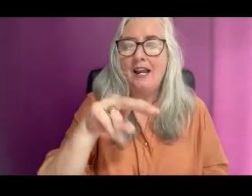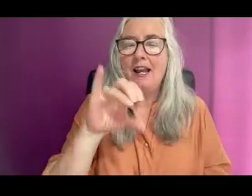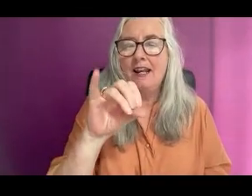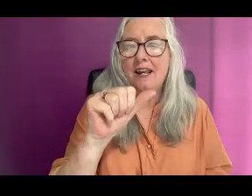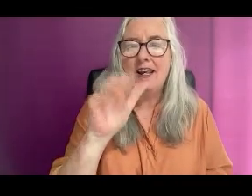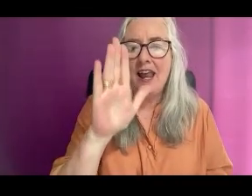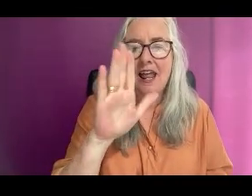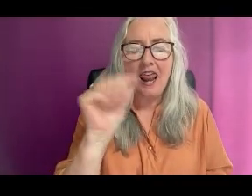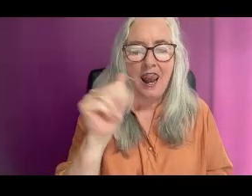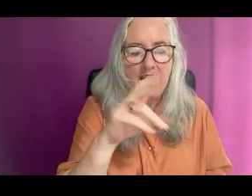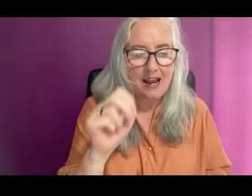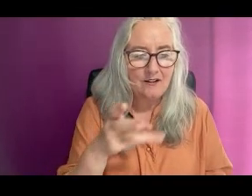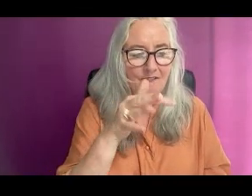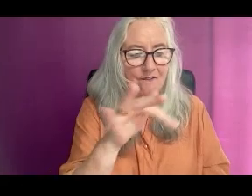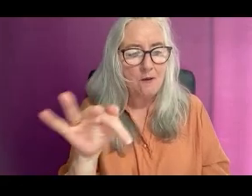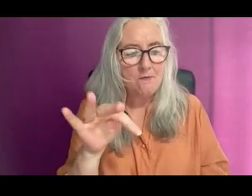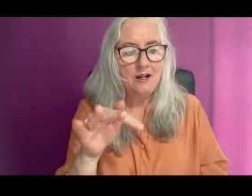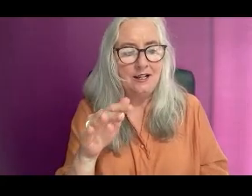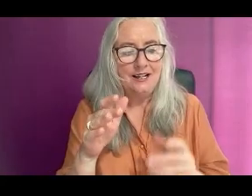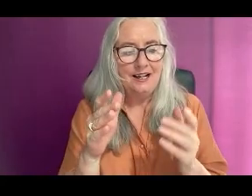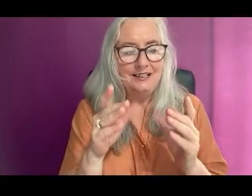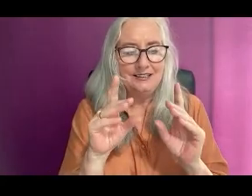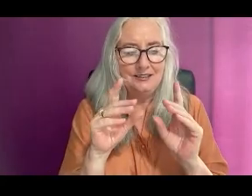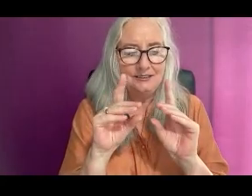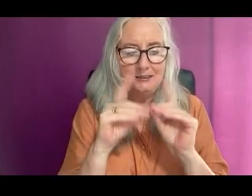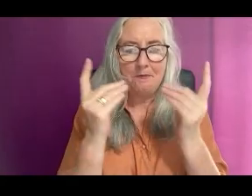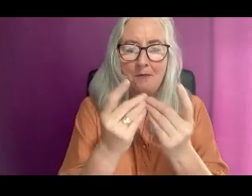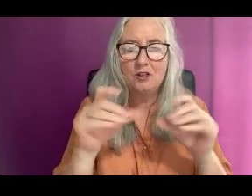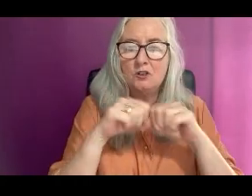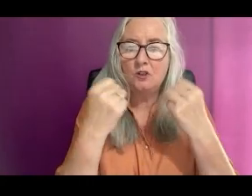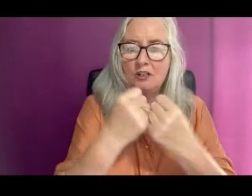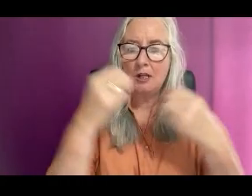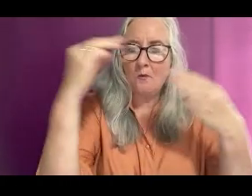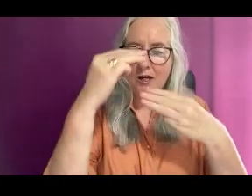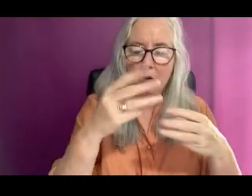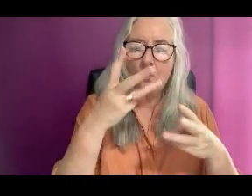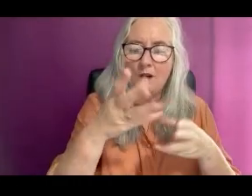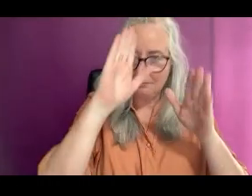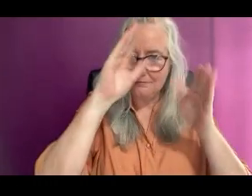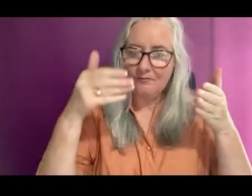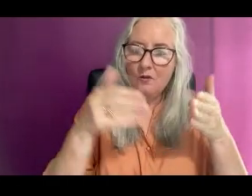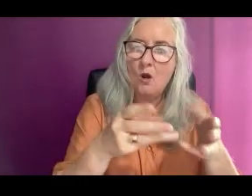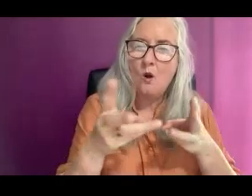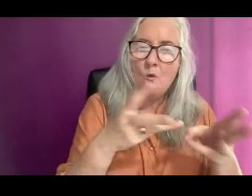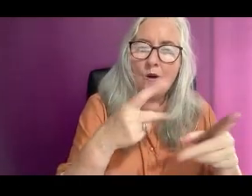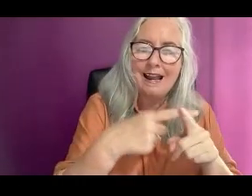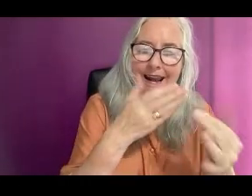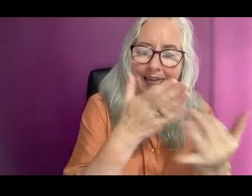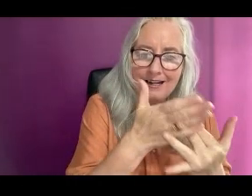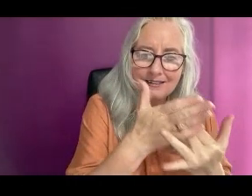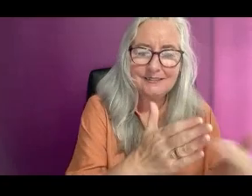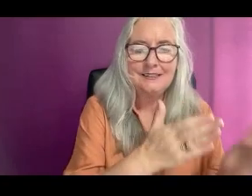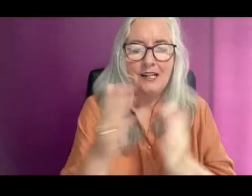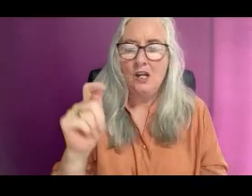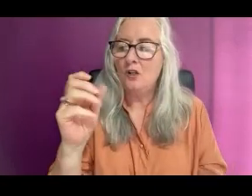Social Protection will cover the work and access, and we are really grateful as well for Tony Ryan to be here, who will